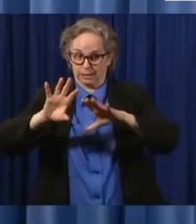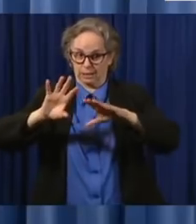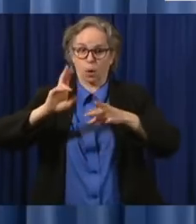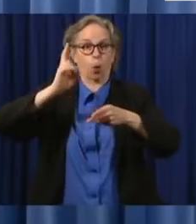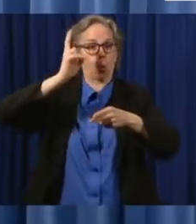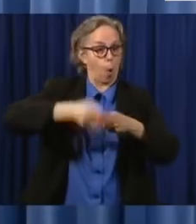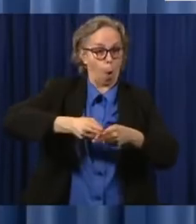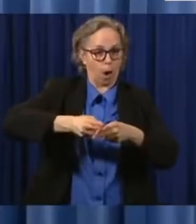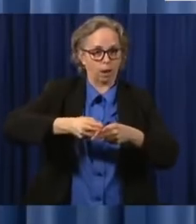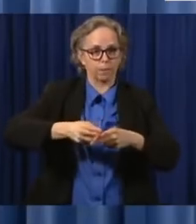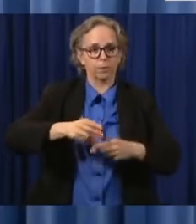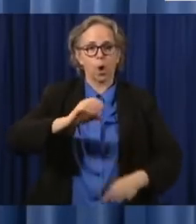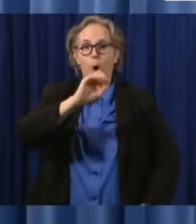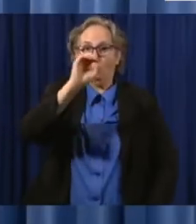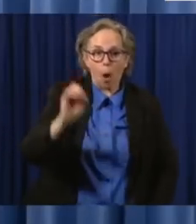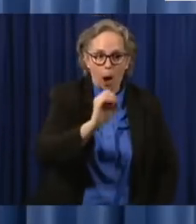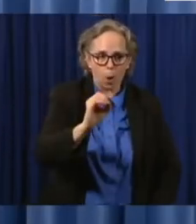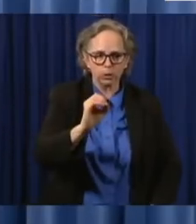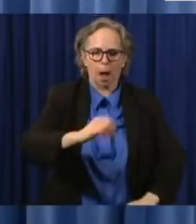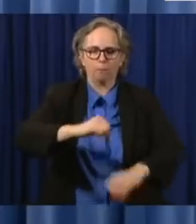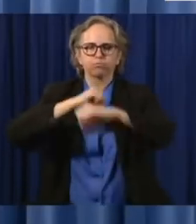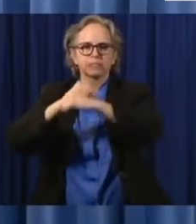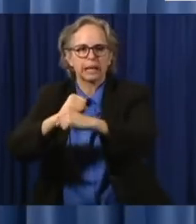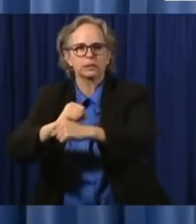6 feet of social distancing,